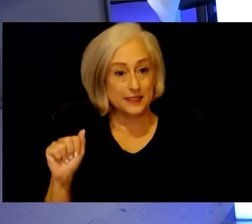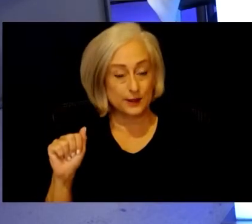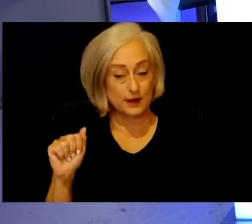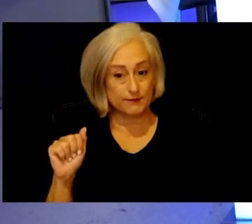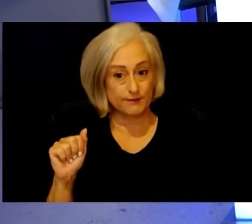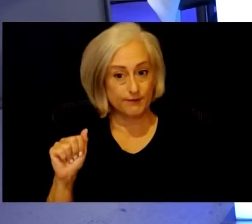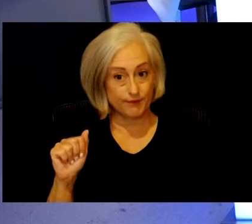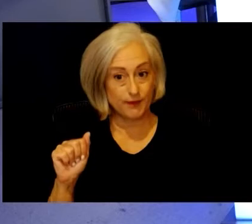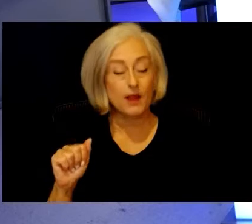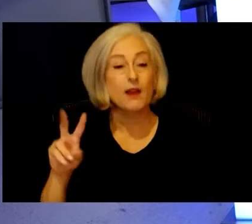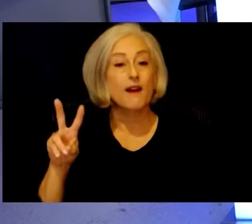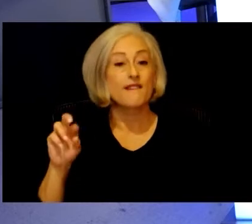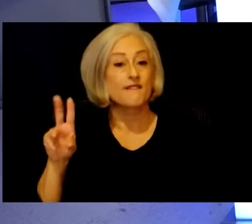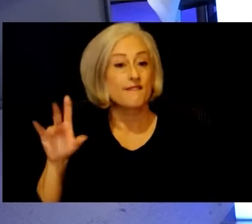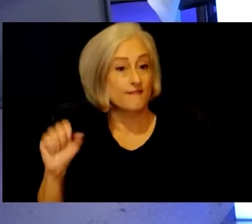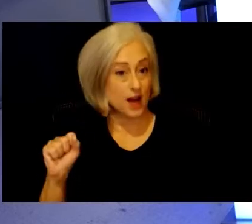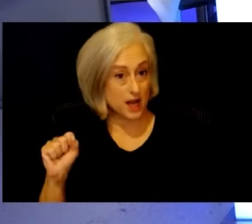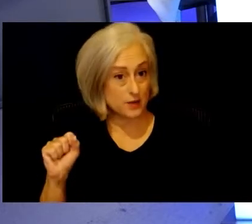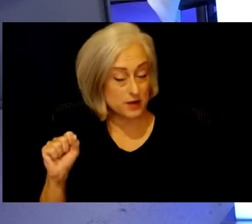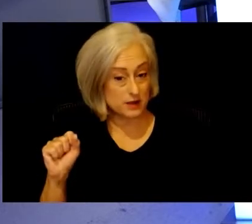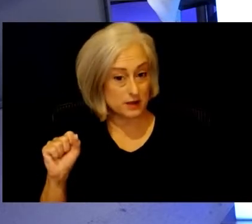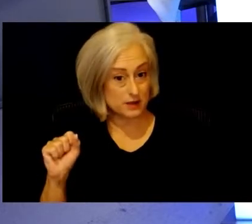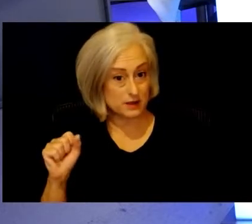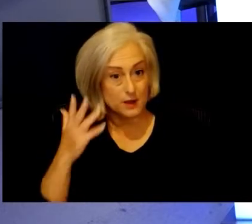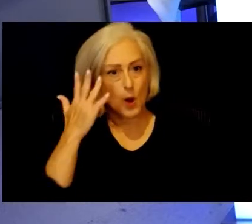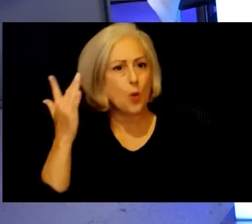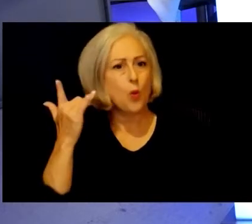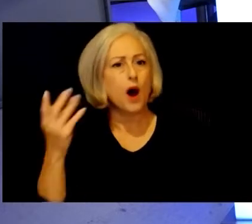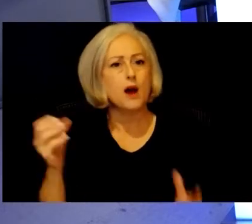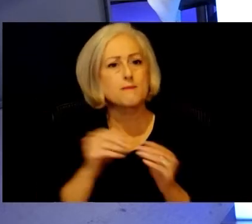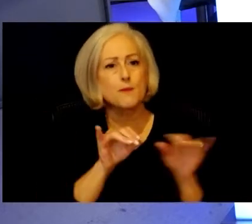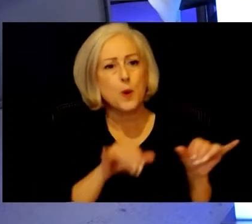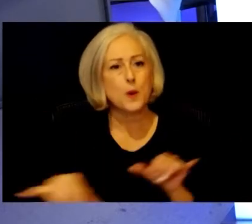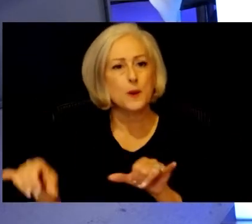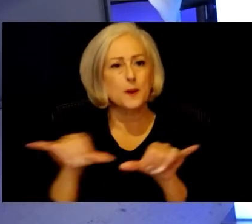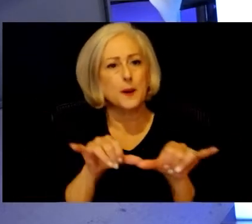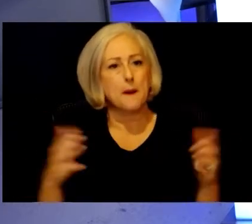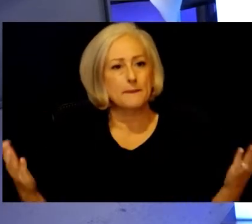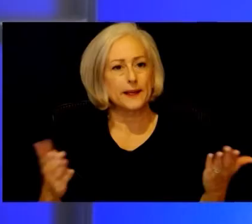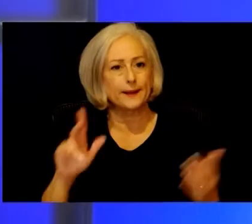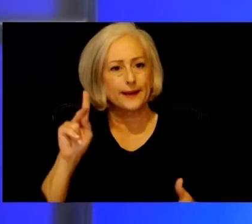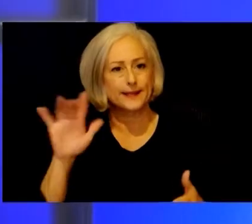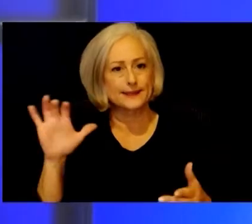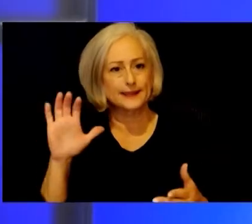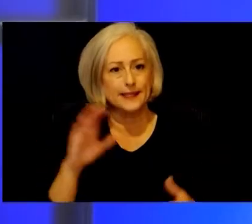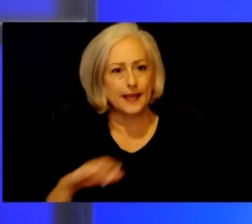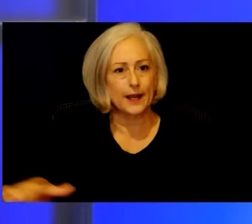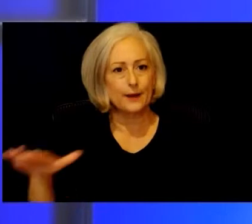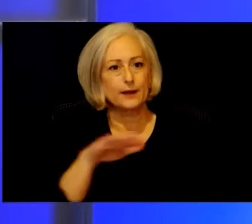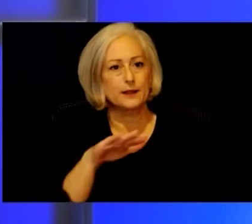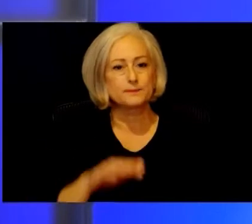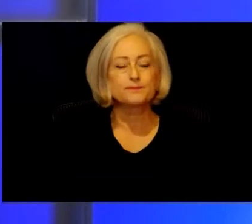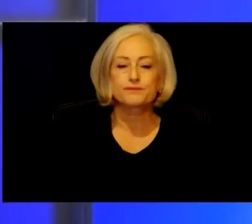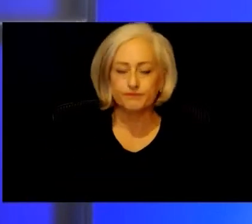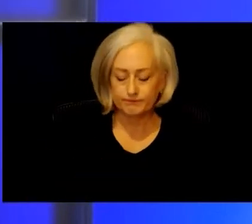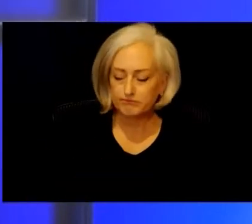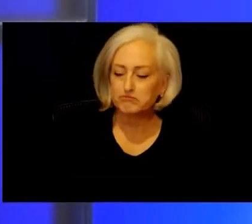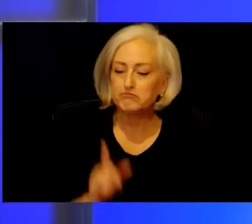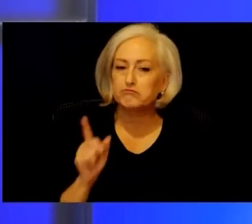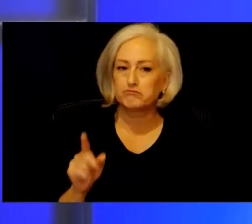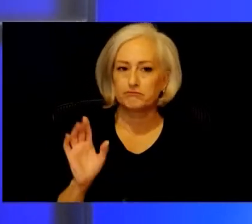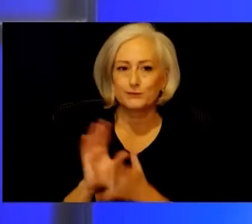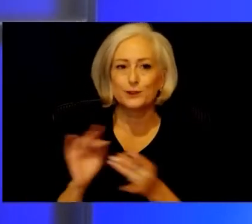mentioned, why are they more common here in the metro area? Yeah, I mean, so as you mentioned, a lot of